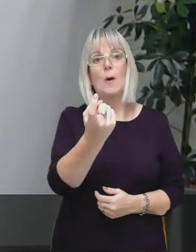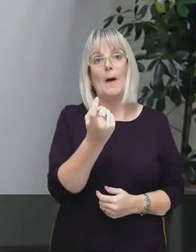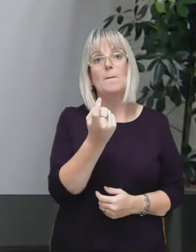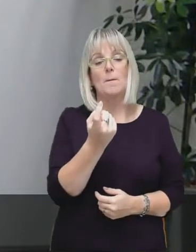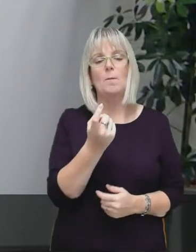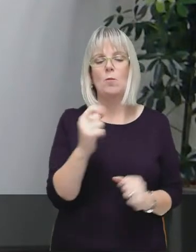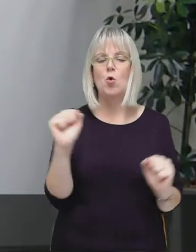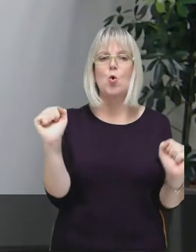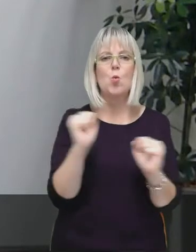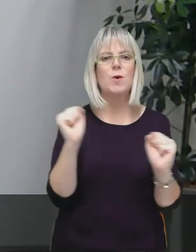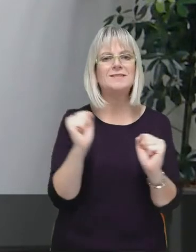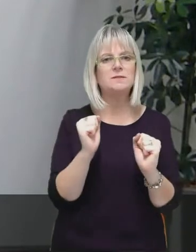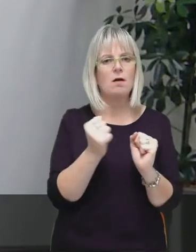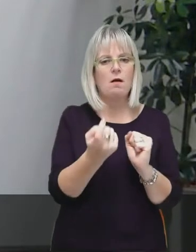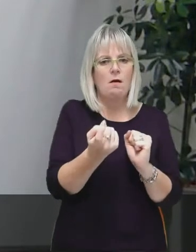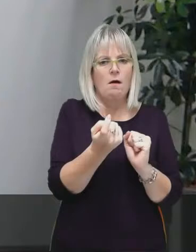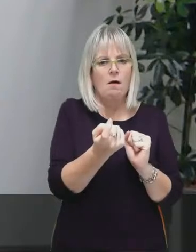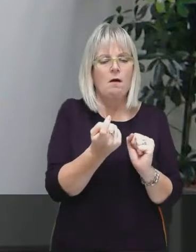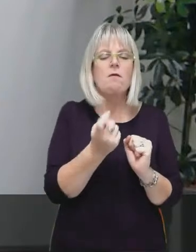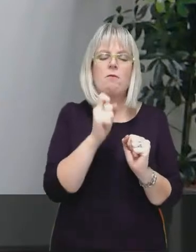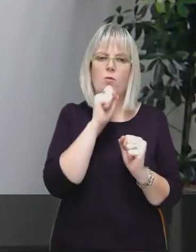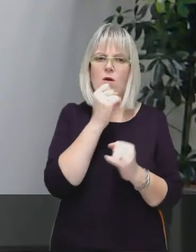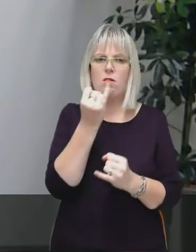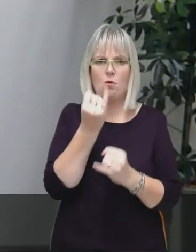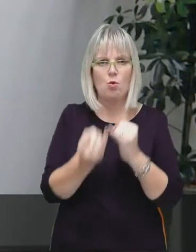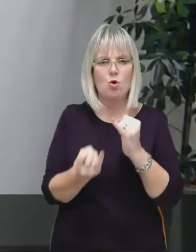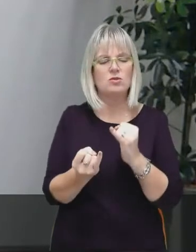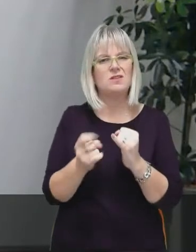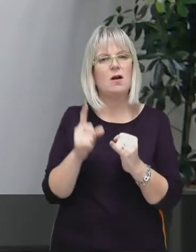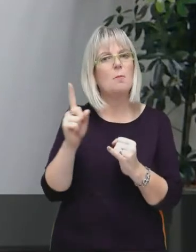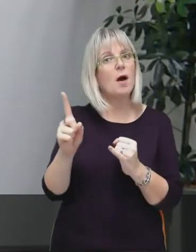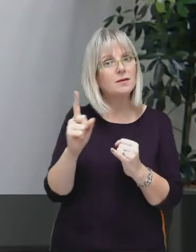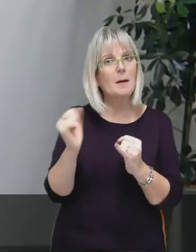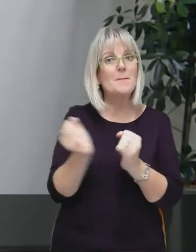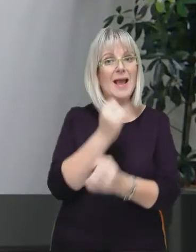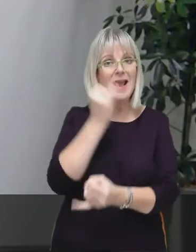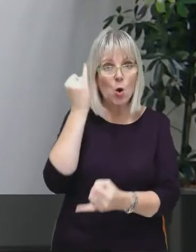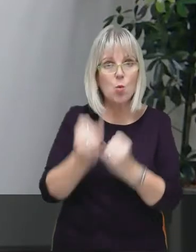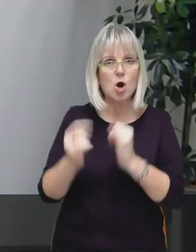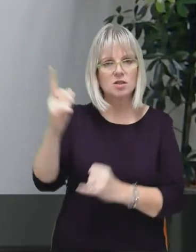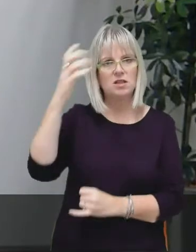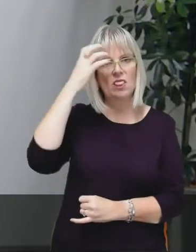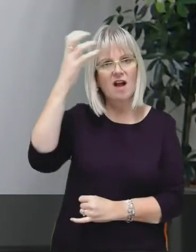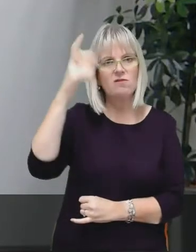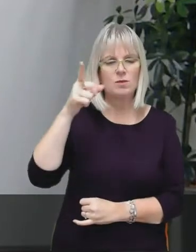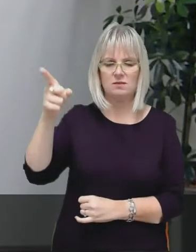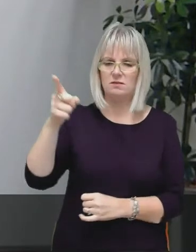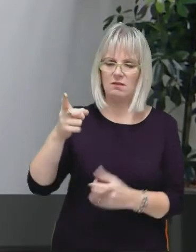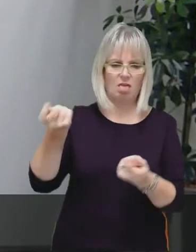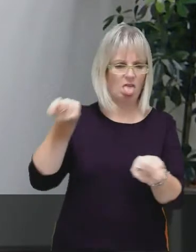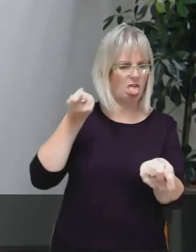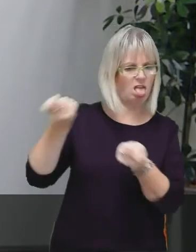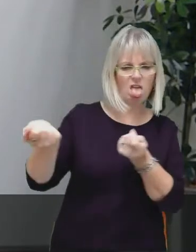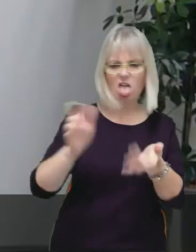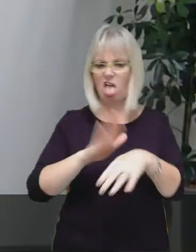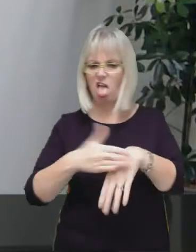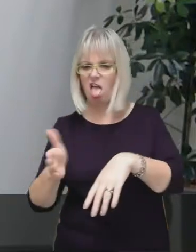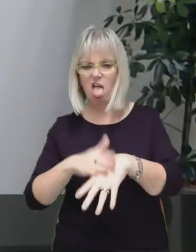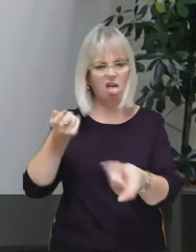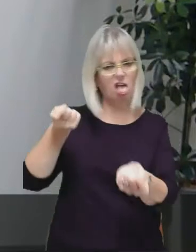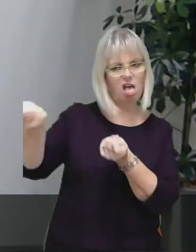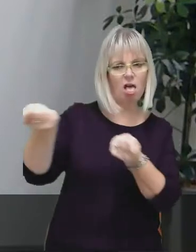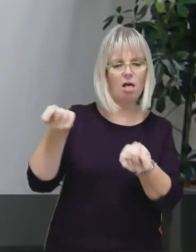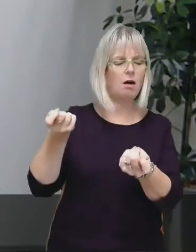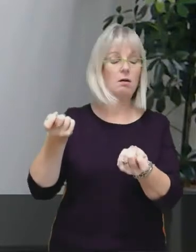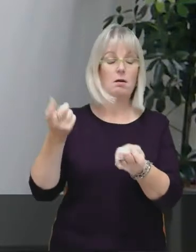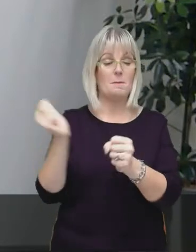government's repeated mishandling of this pandemic. But the way Londoners have come together,